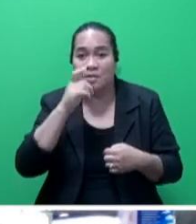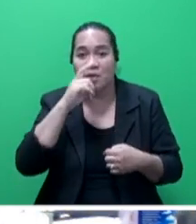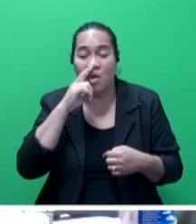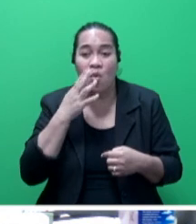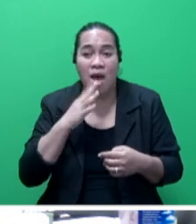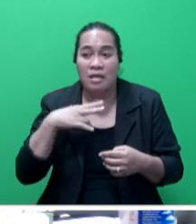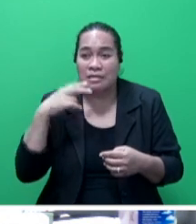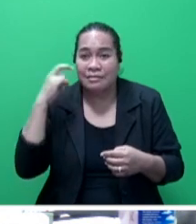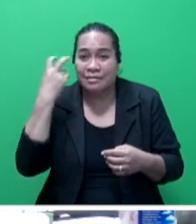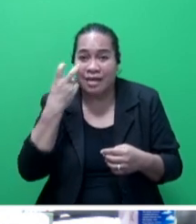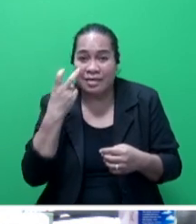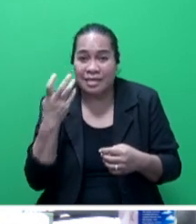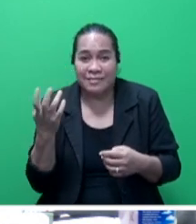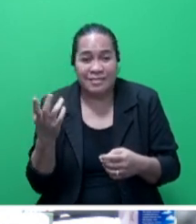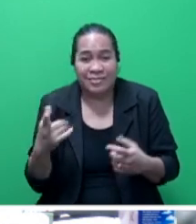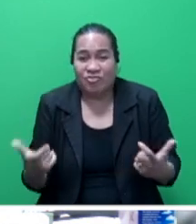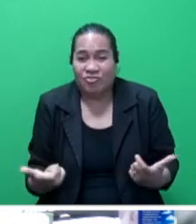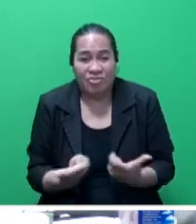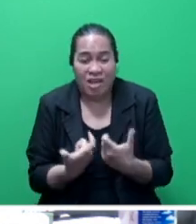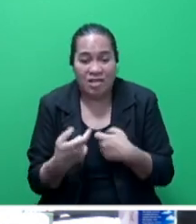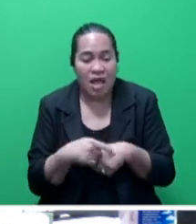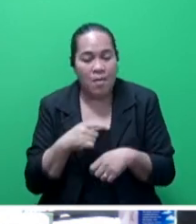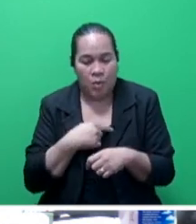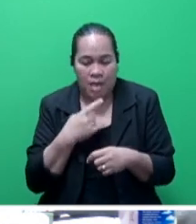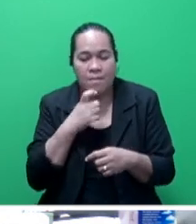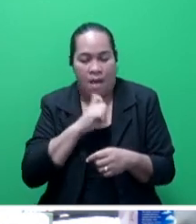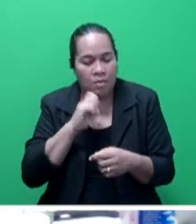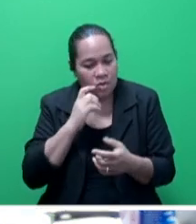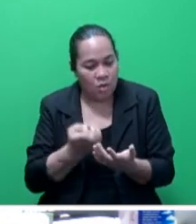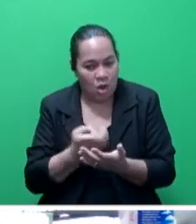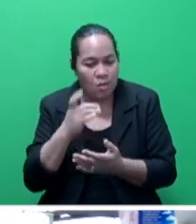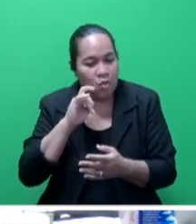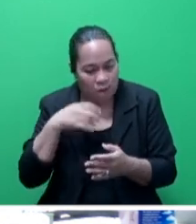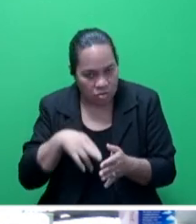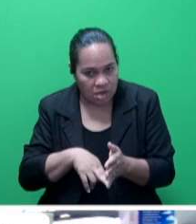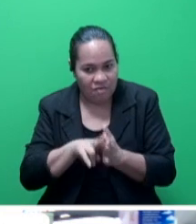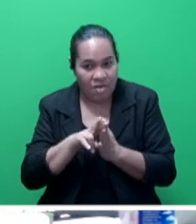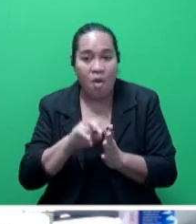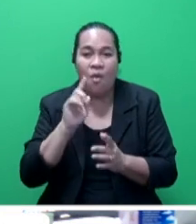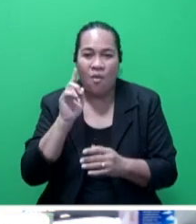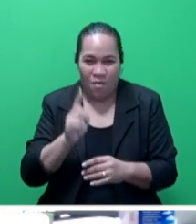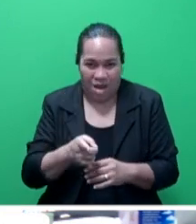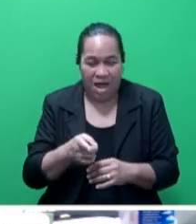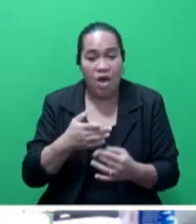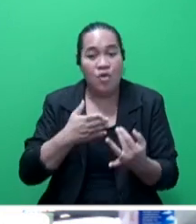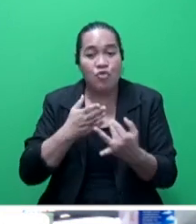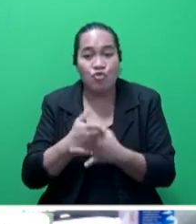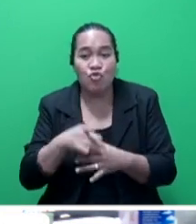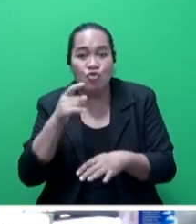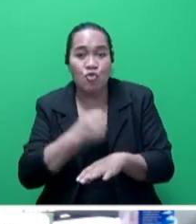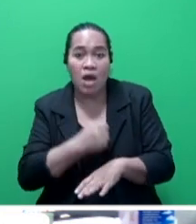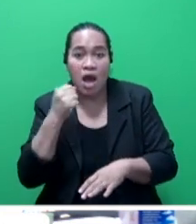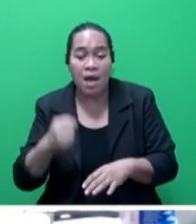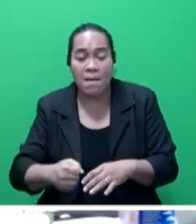darkest days of the crisis that our economy would recover from the pandemic. It is through government's foresight and the decisive